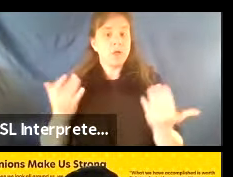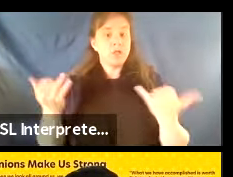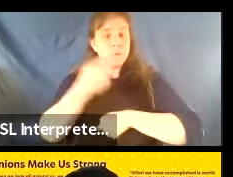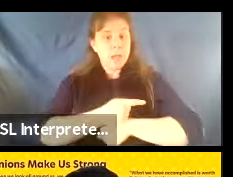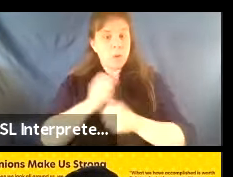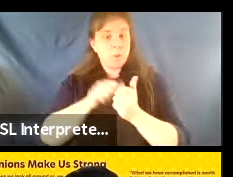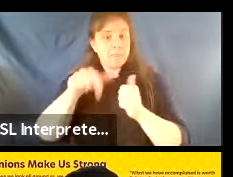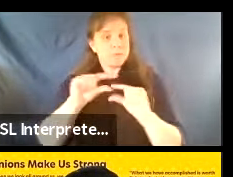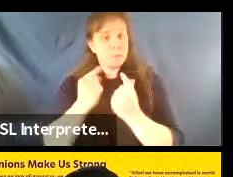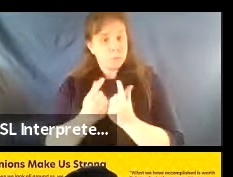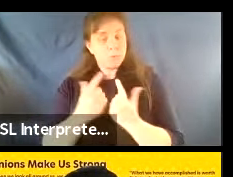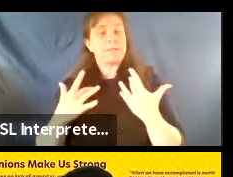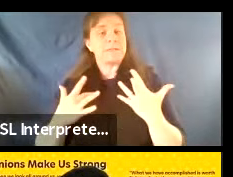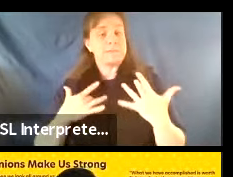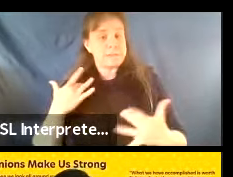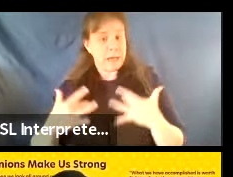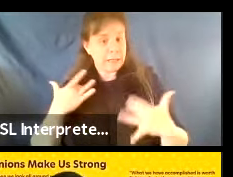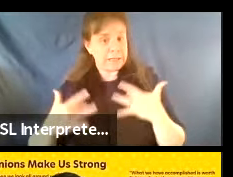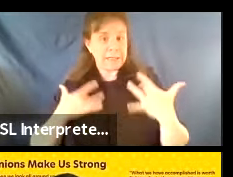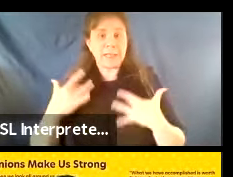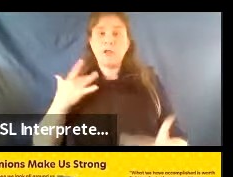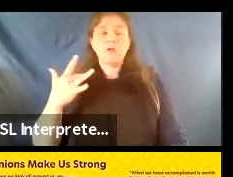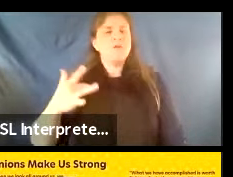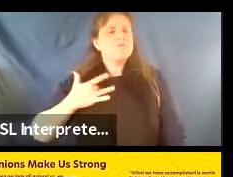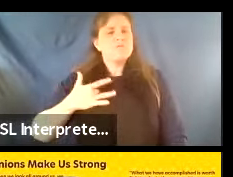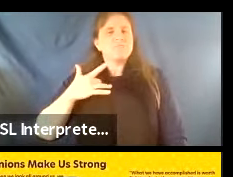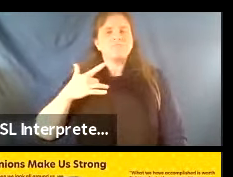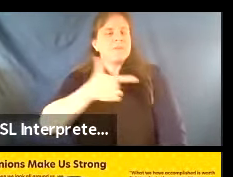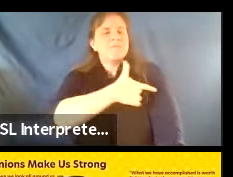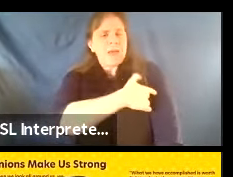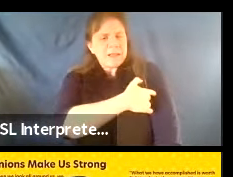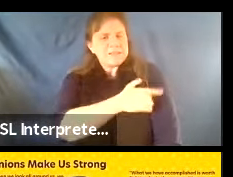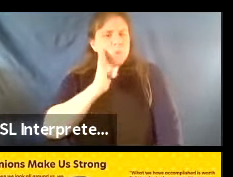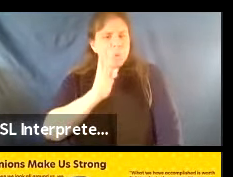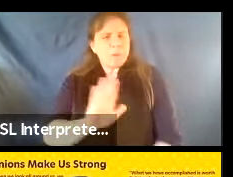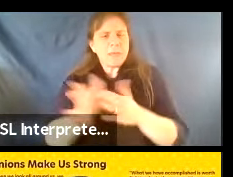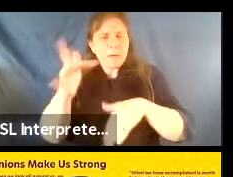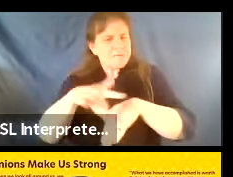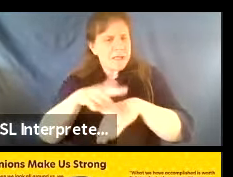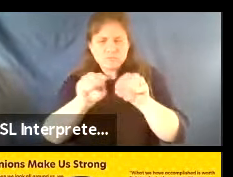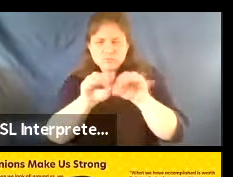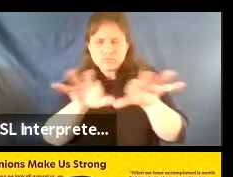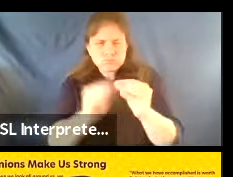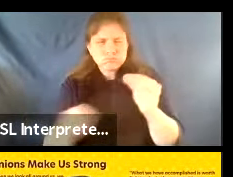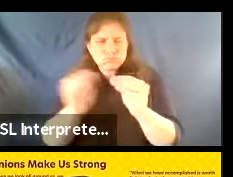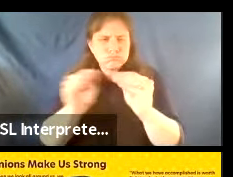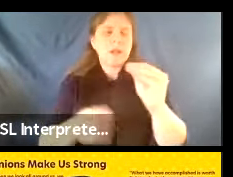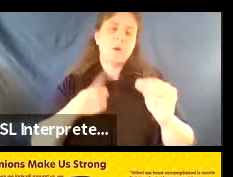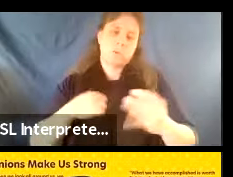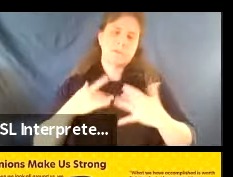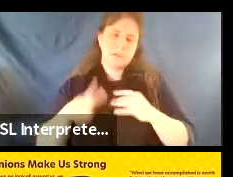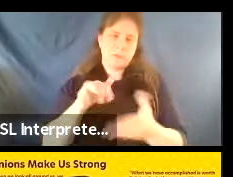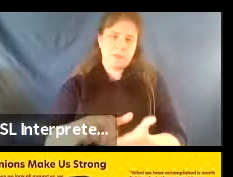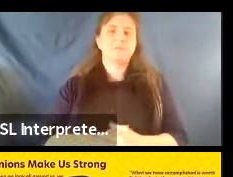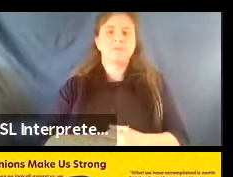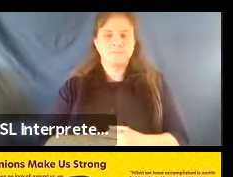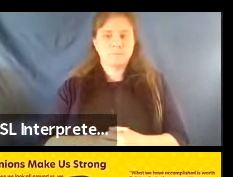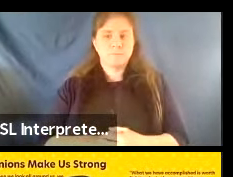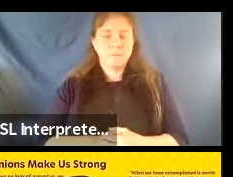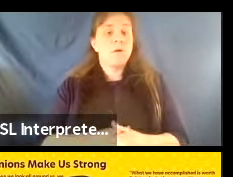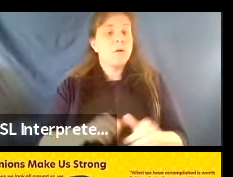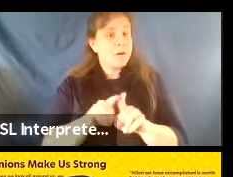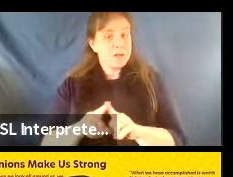very exciting, light at the end of our tunnel with vaccines. That being said, I think the other things that have happened, we've all endured a lot